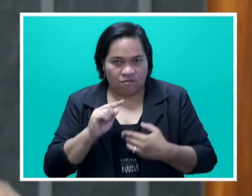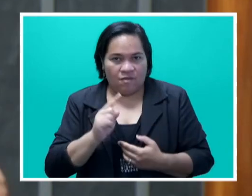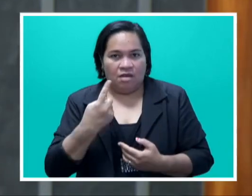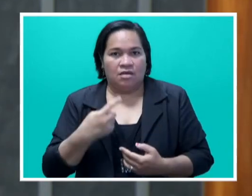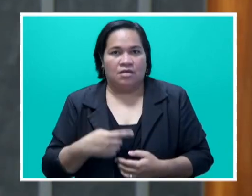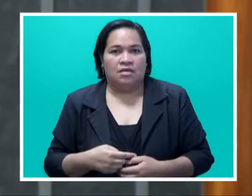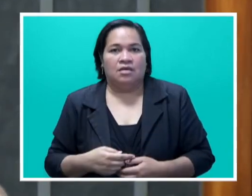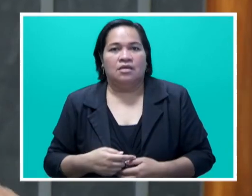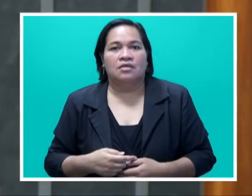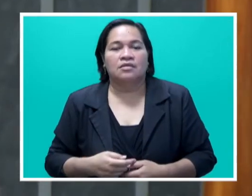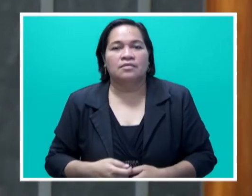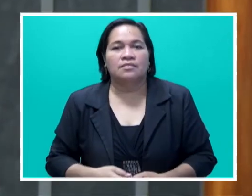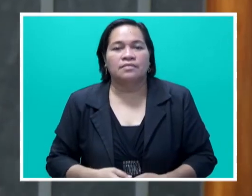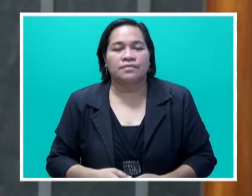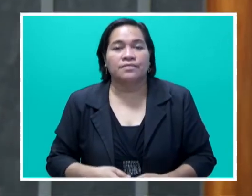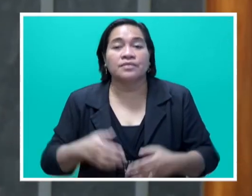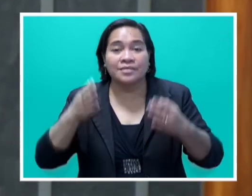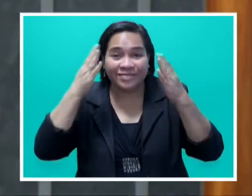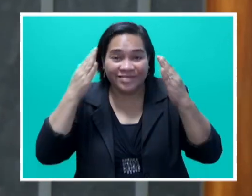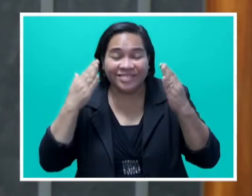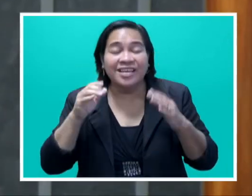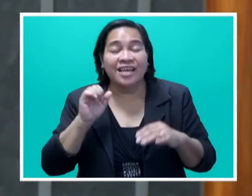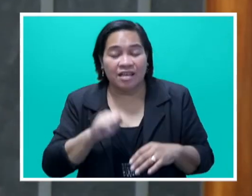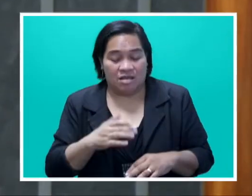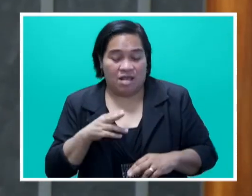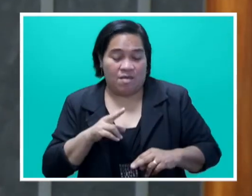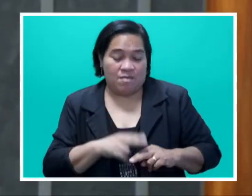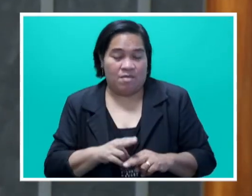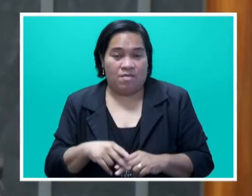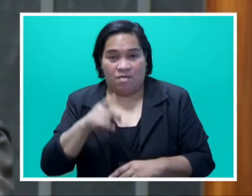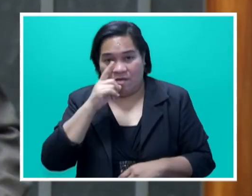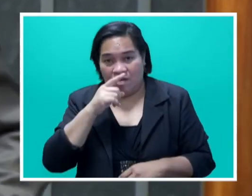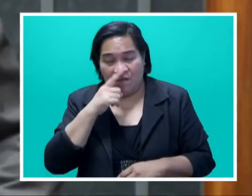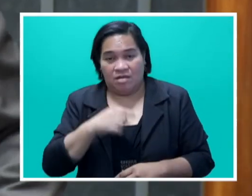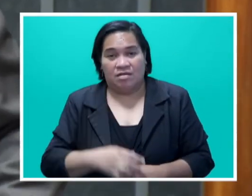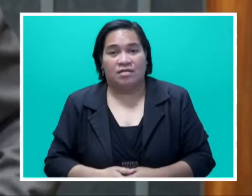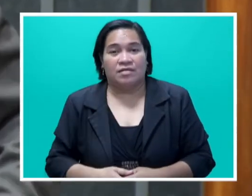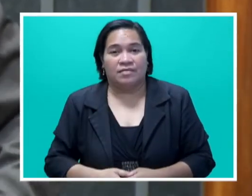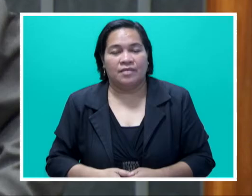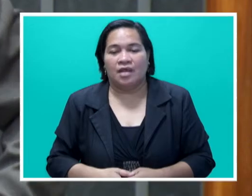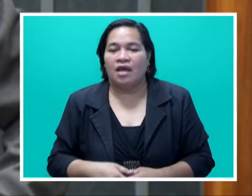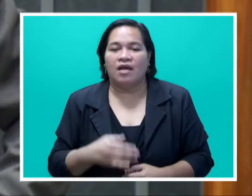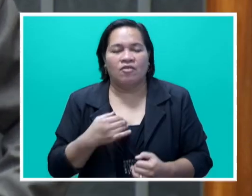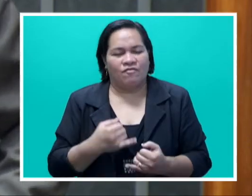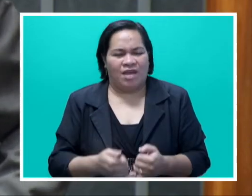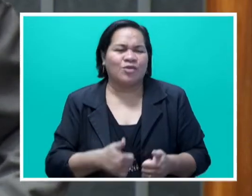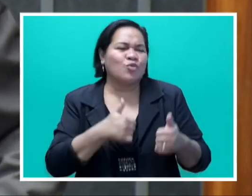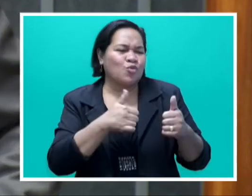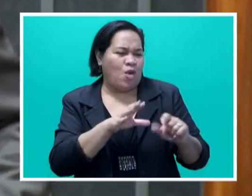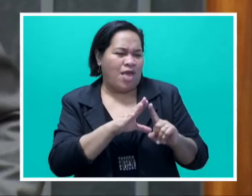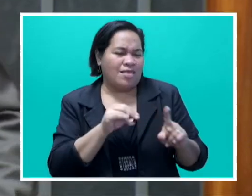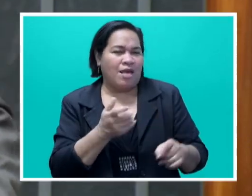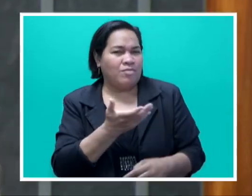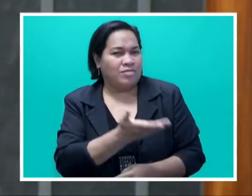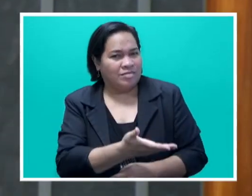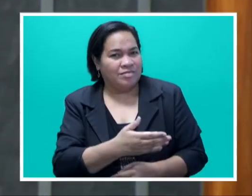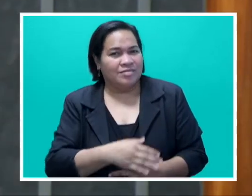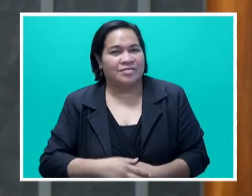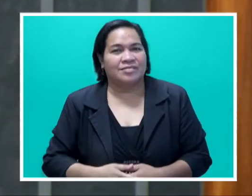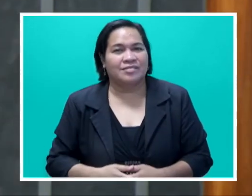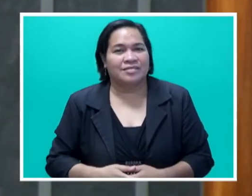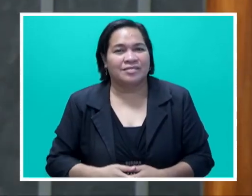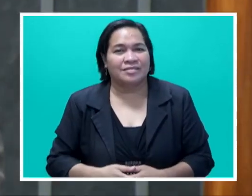Speaker. And the people of Fiji, they are a very good example.